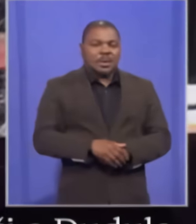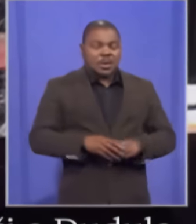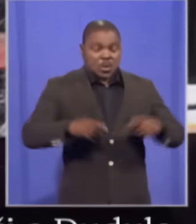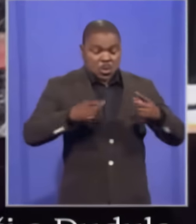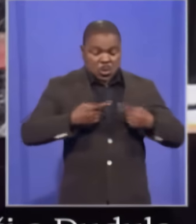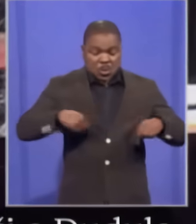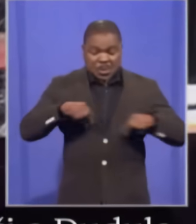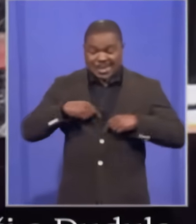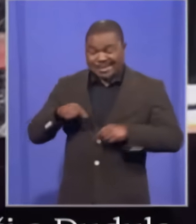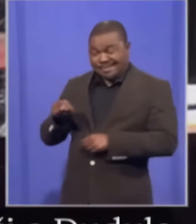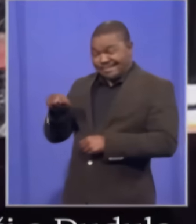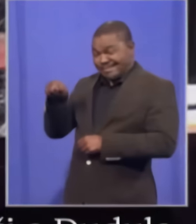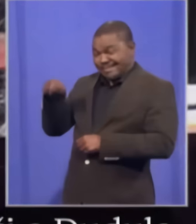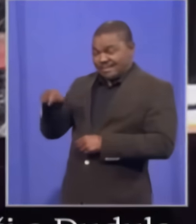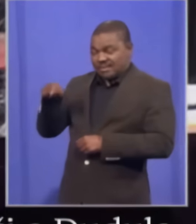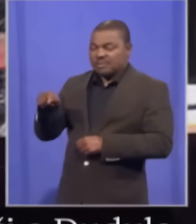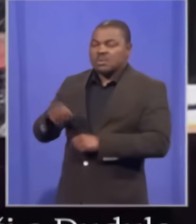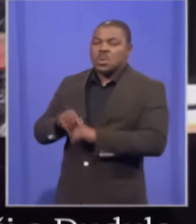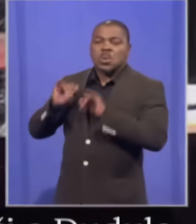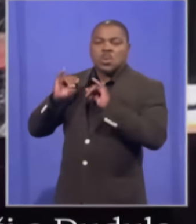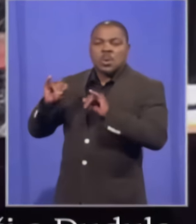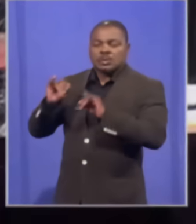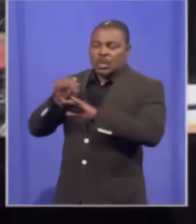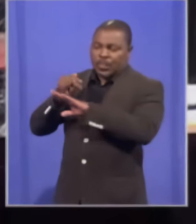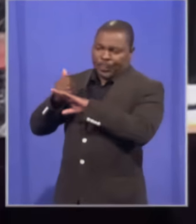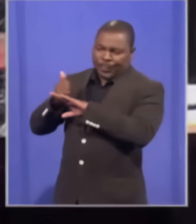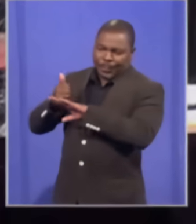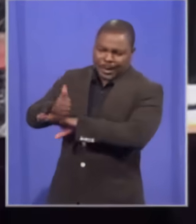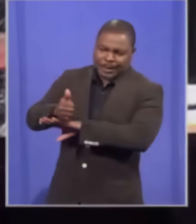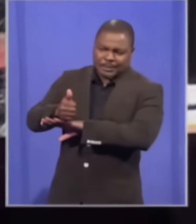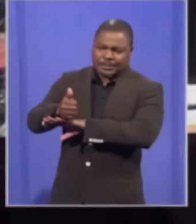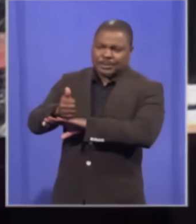condemned with the utmost contempt